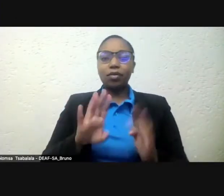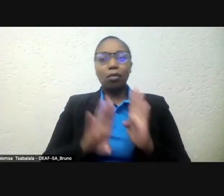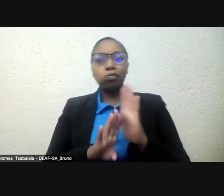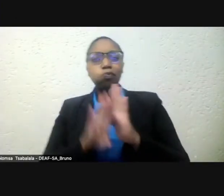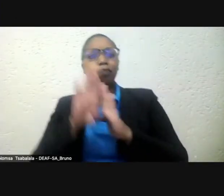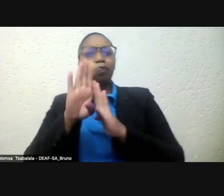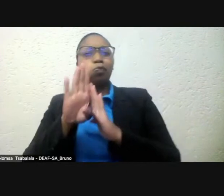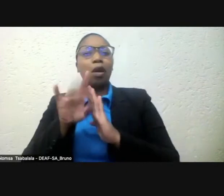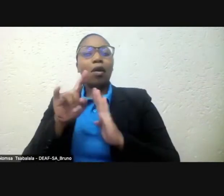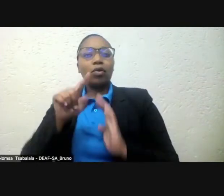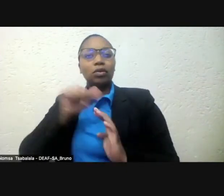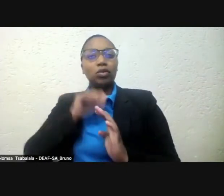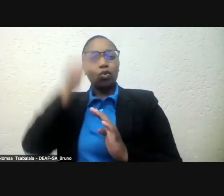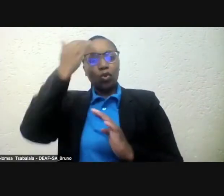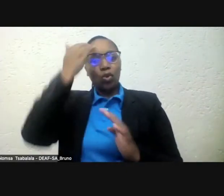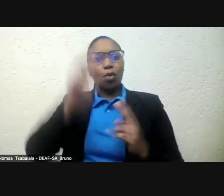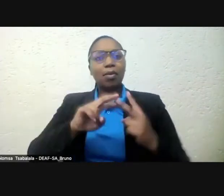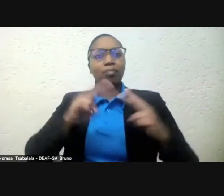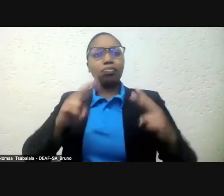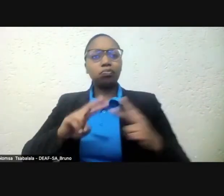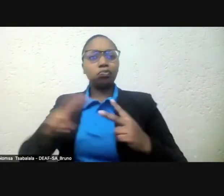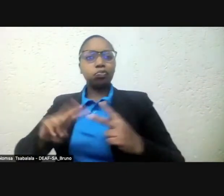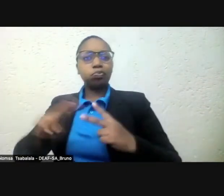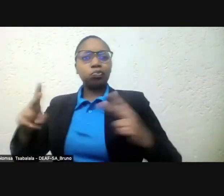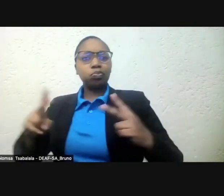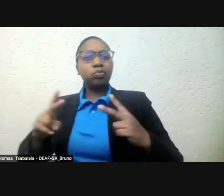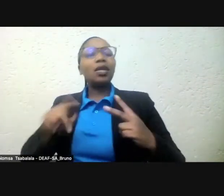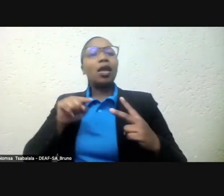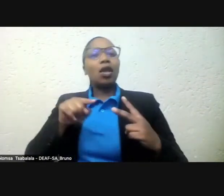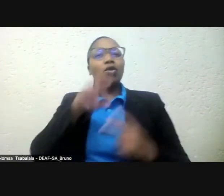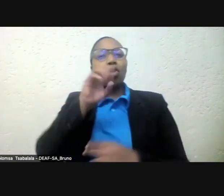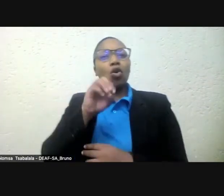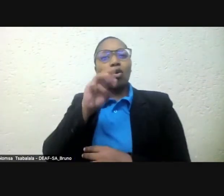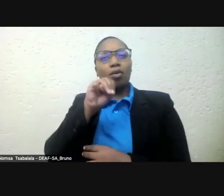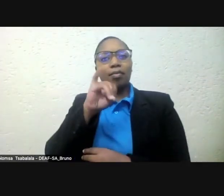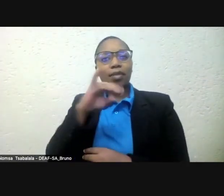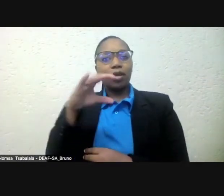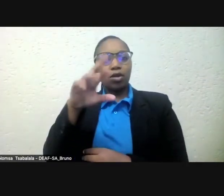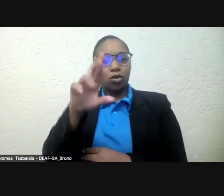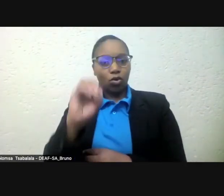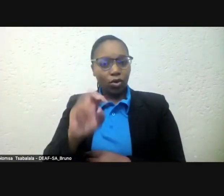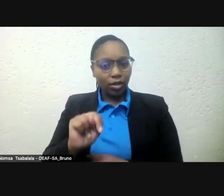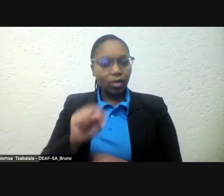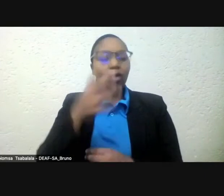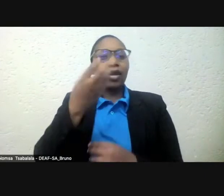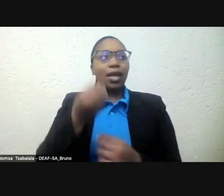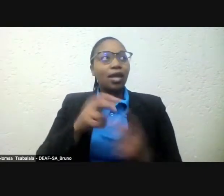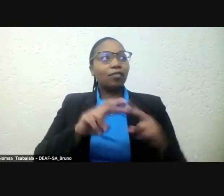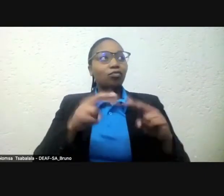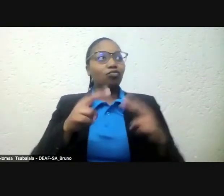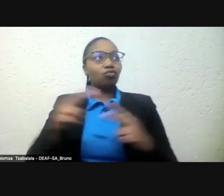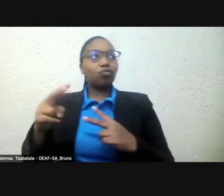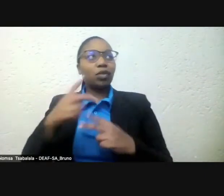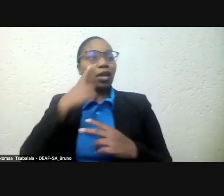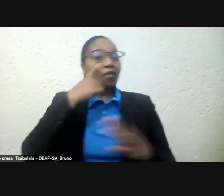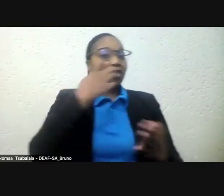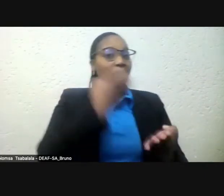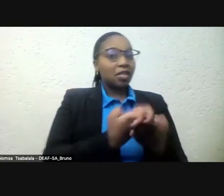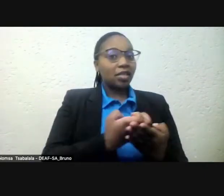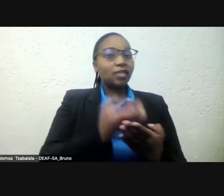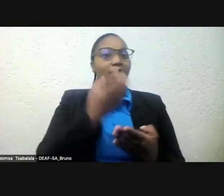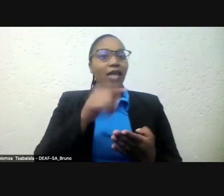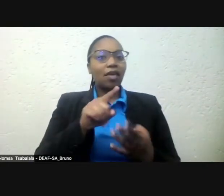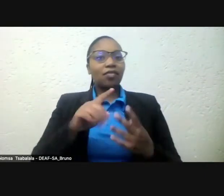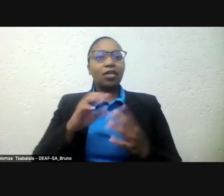the mutations in Omicron and some preliminary data that we have, there's definitely evidence that it is more